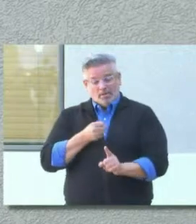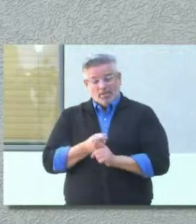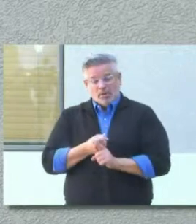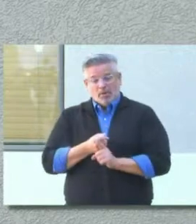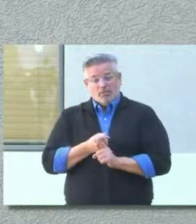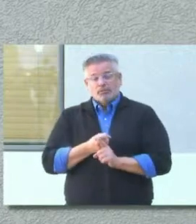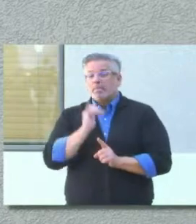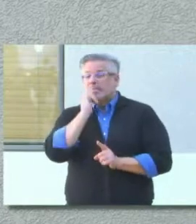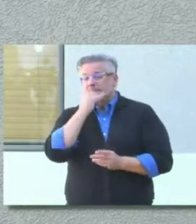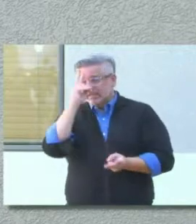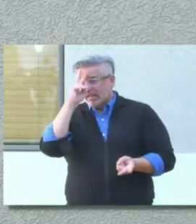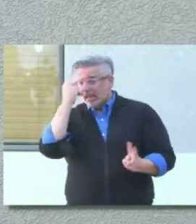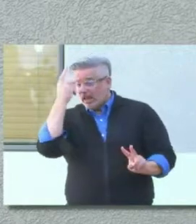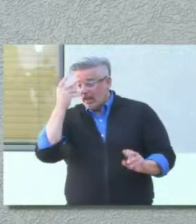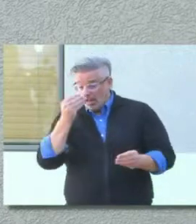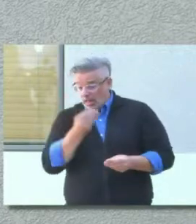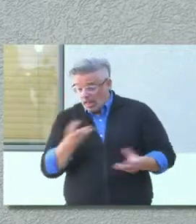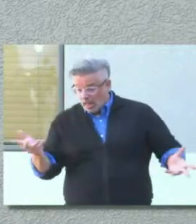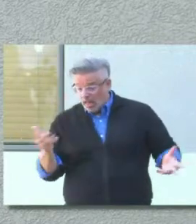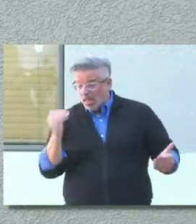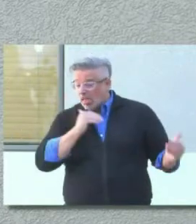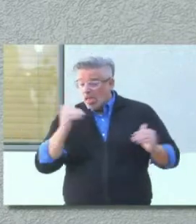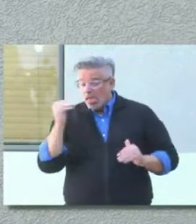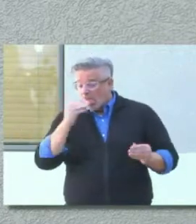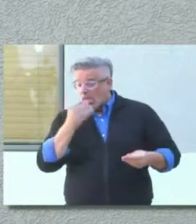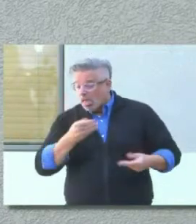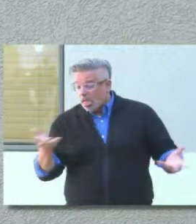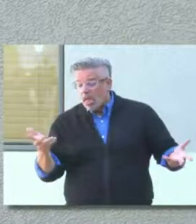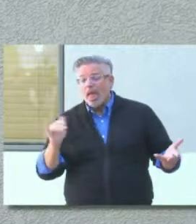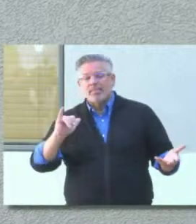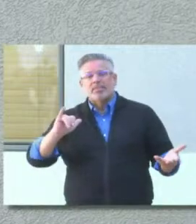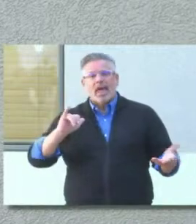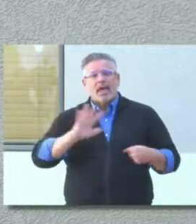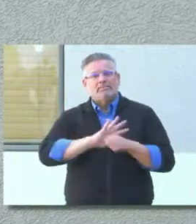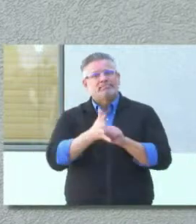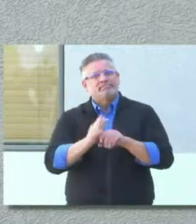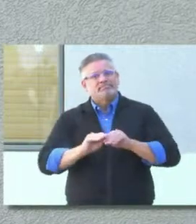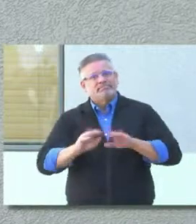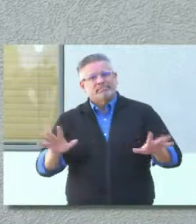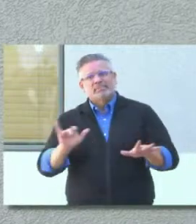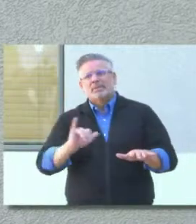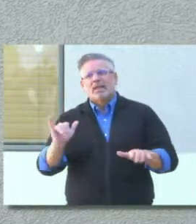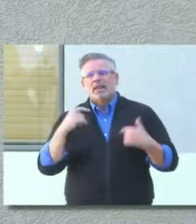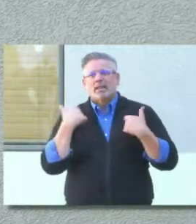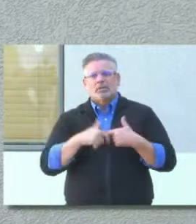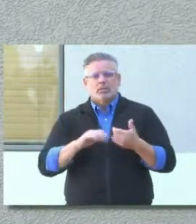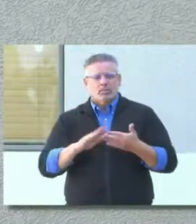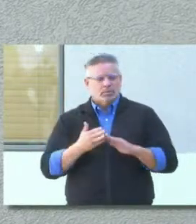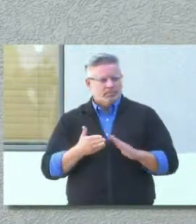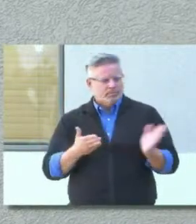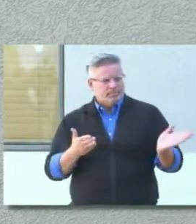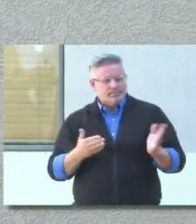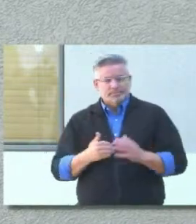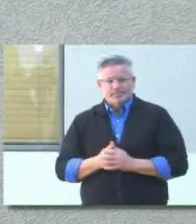by misinformation, disinformation, and the ravages of this pandemic than the Latino community.